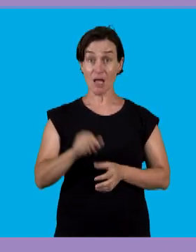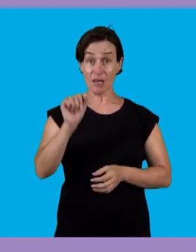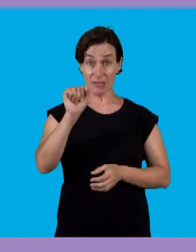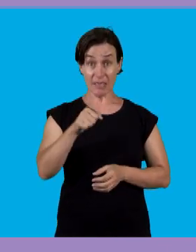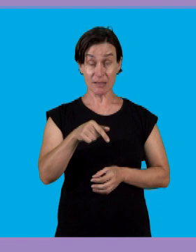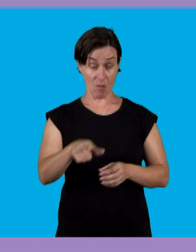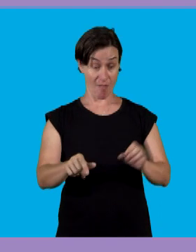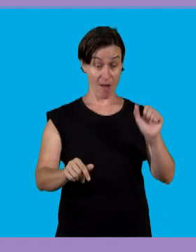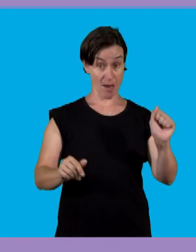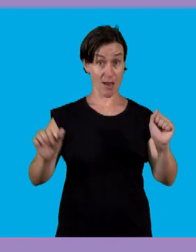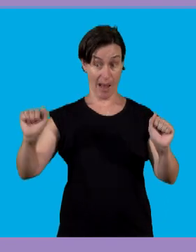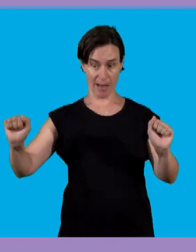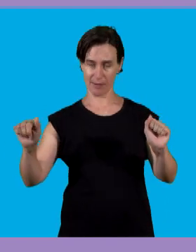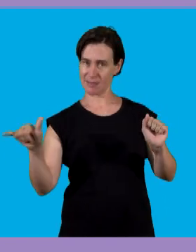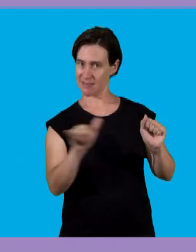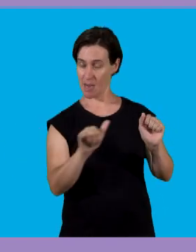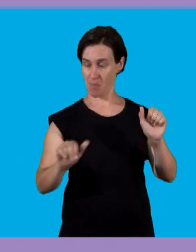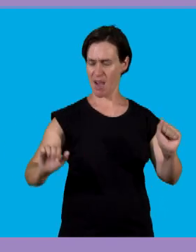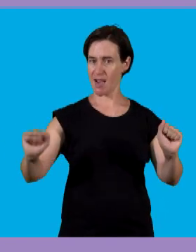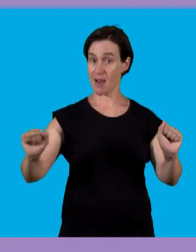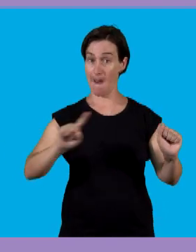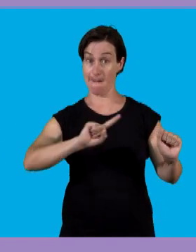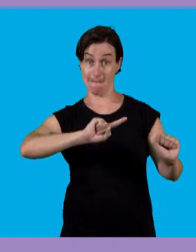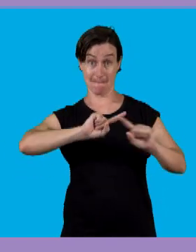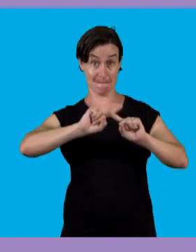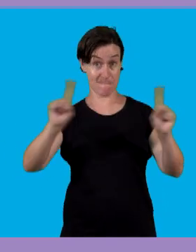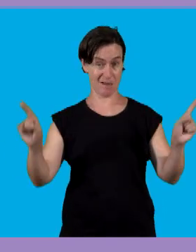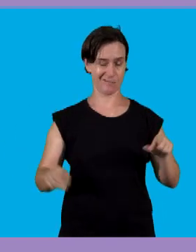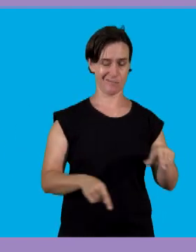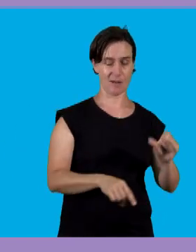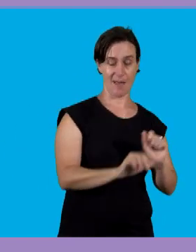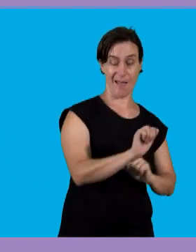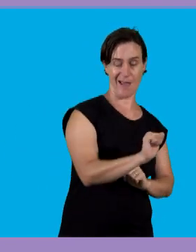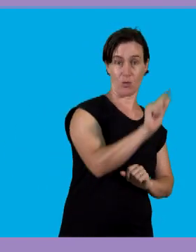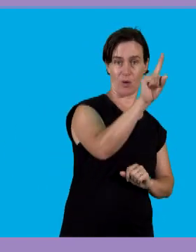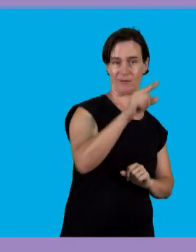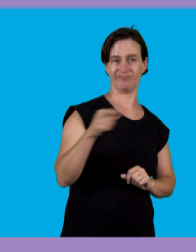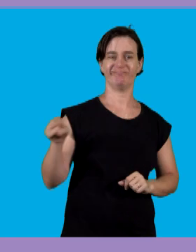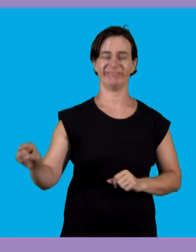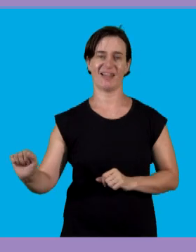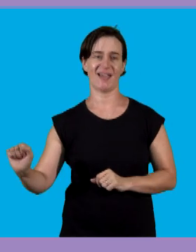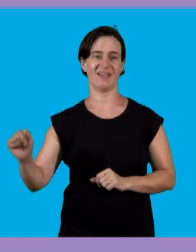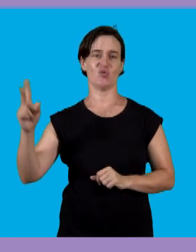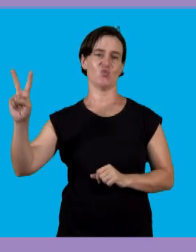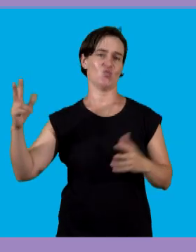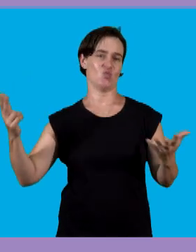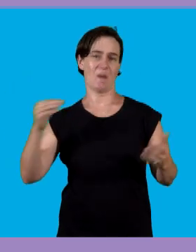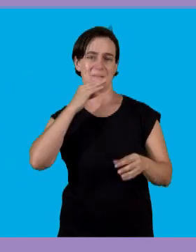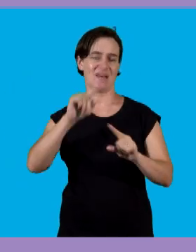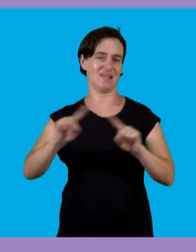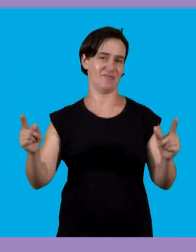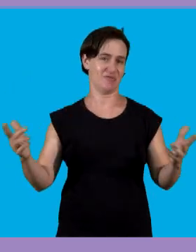Yes, they have a as the variable, but they are unlike terms because the exponent is not the